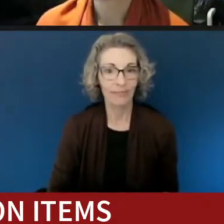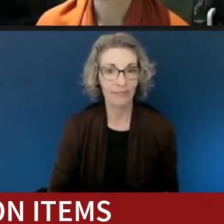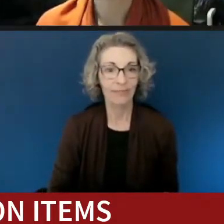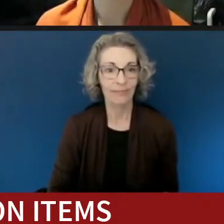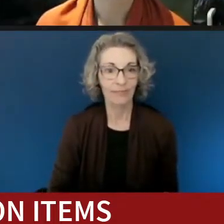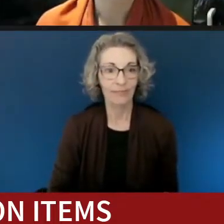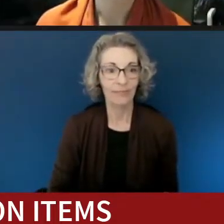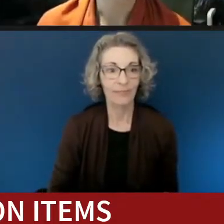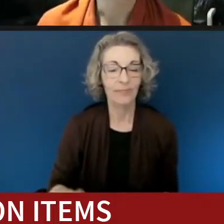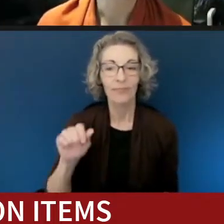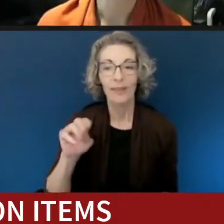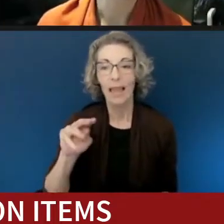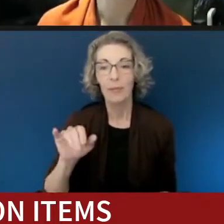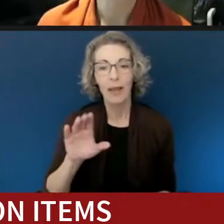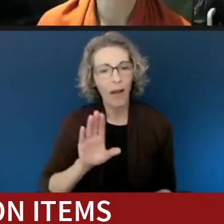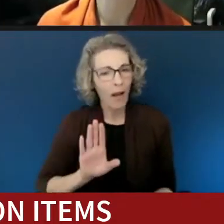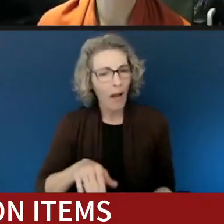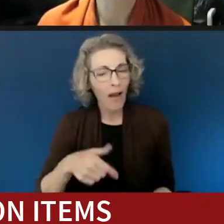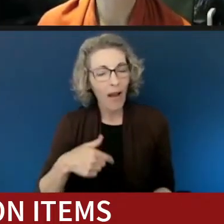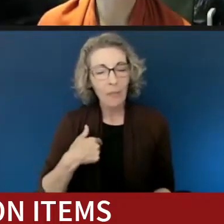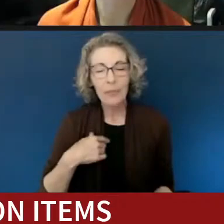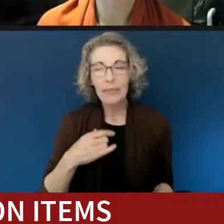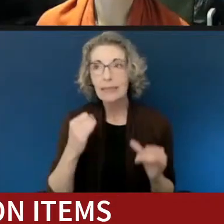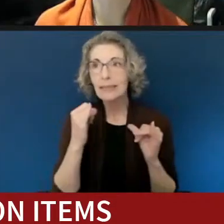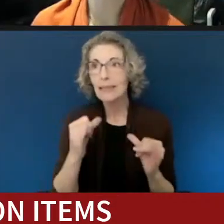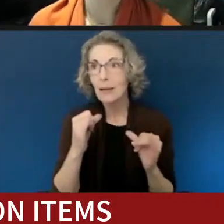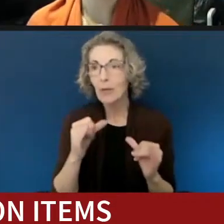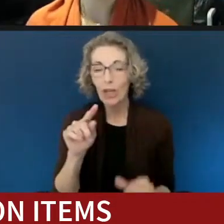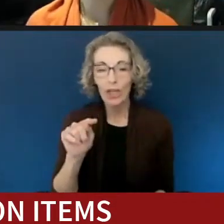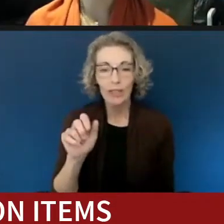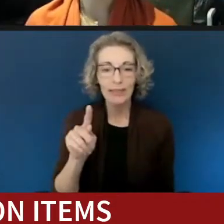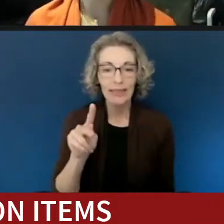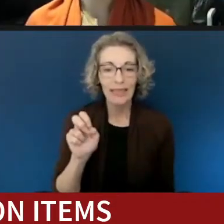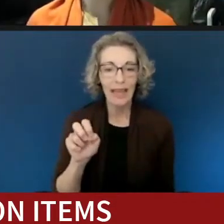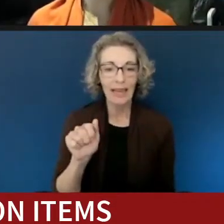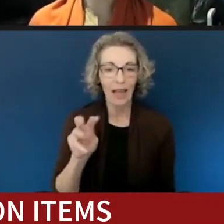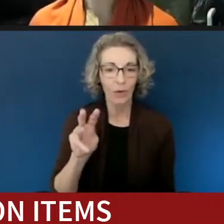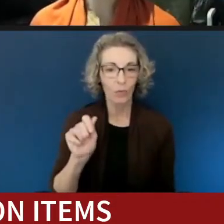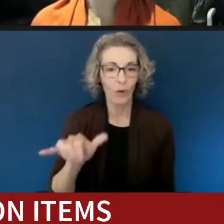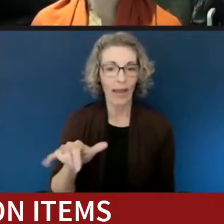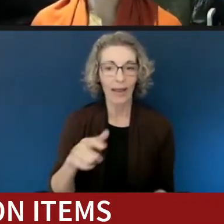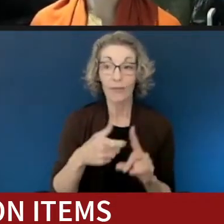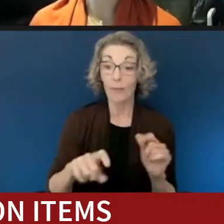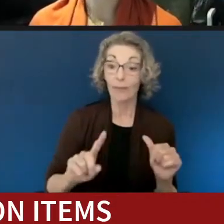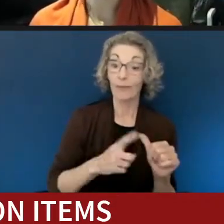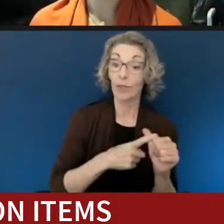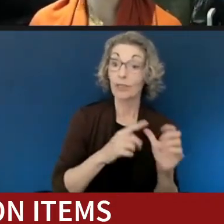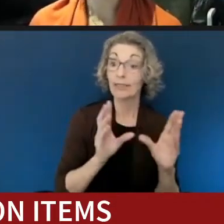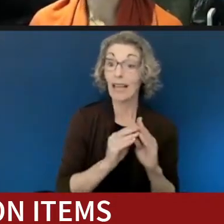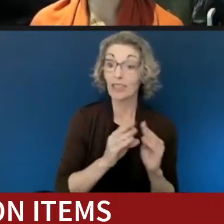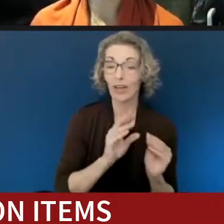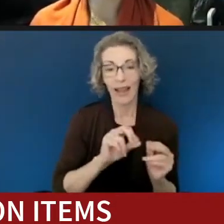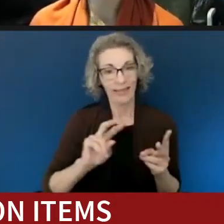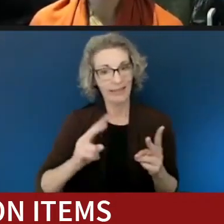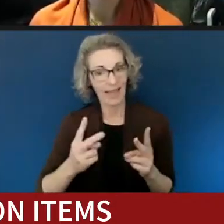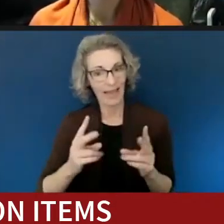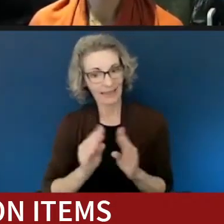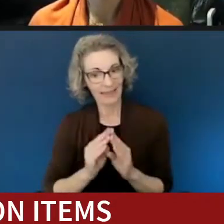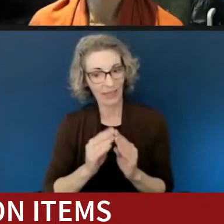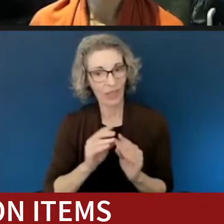Laura, I had a very similar takeaway sort of from the first session as well as the second when we think about